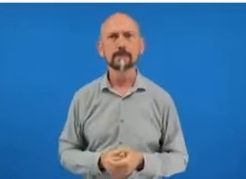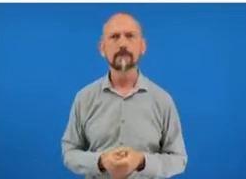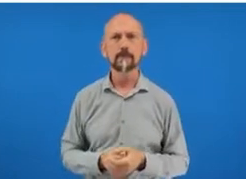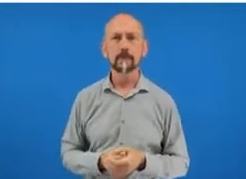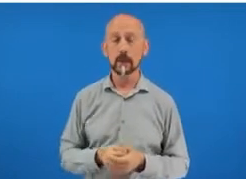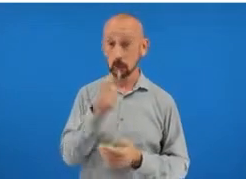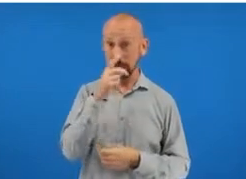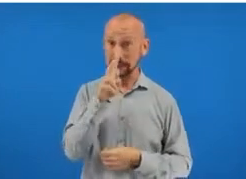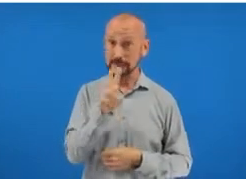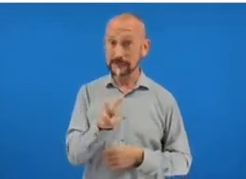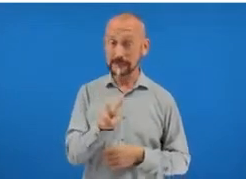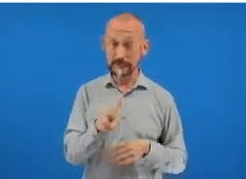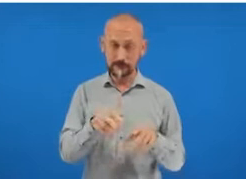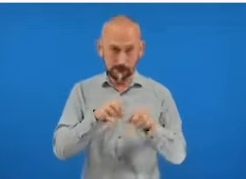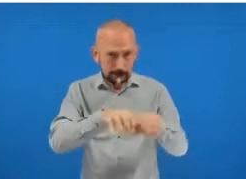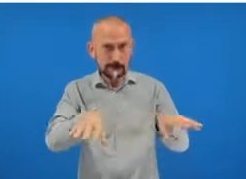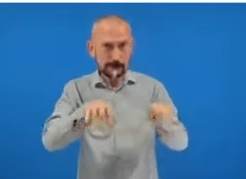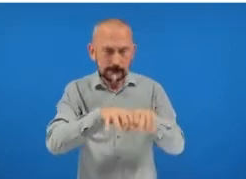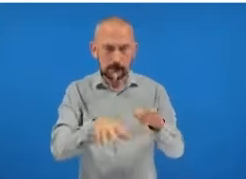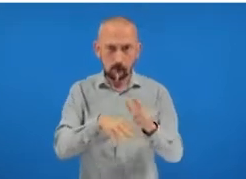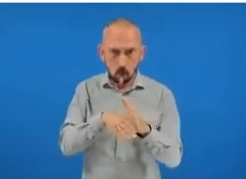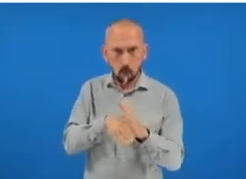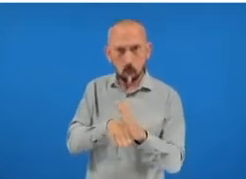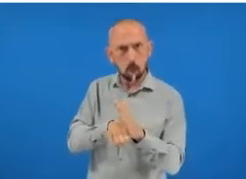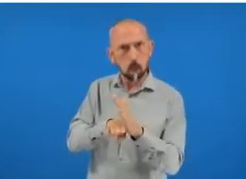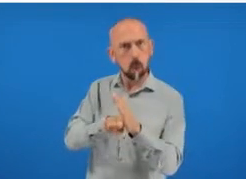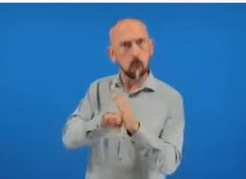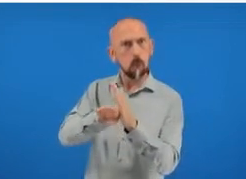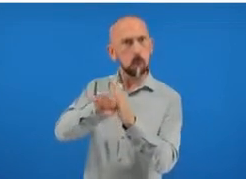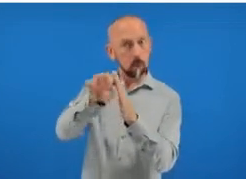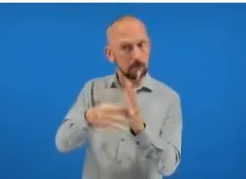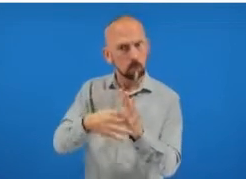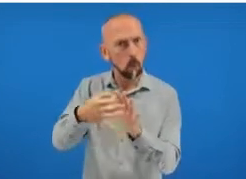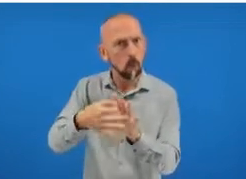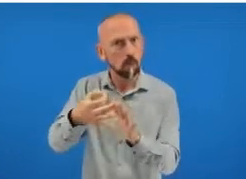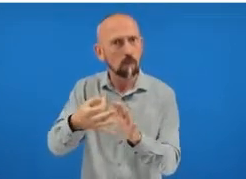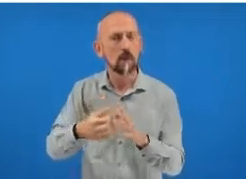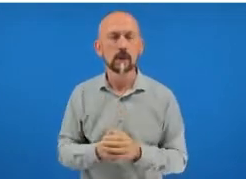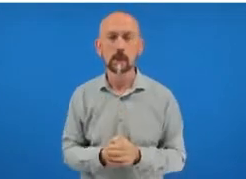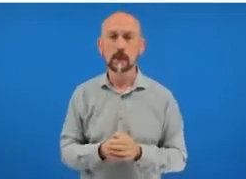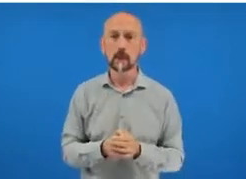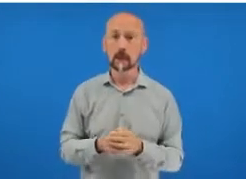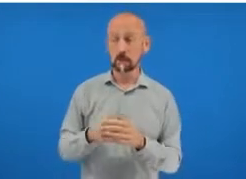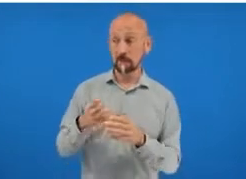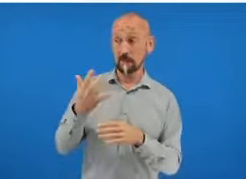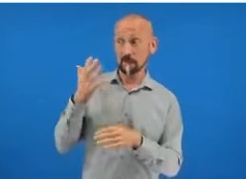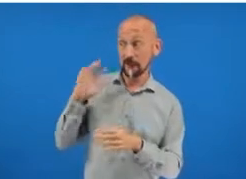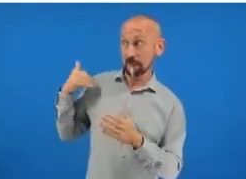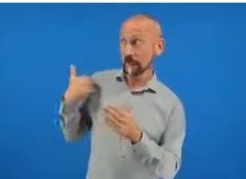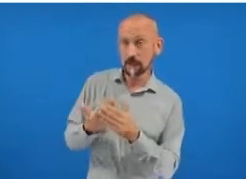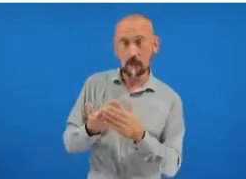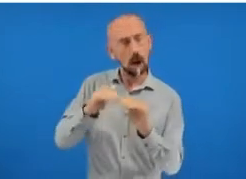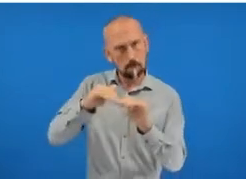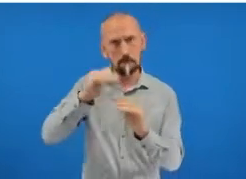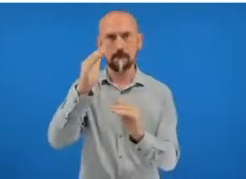that led to steady improvement in outcomes. And for the last 5 years, we've been above that 50% recovery rate very